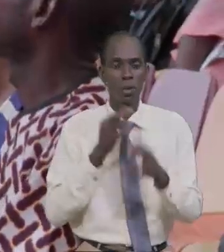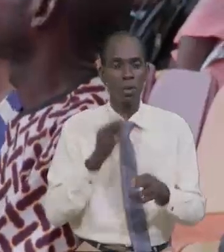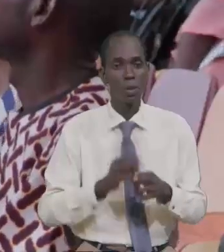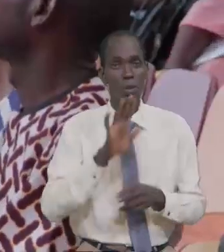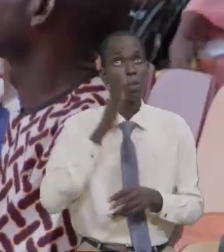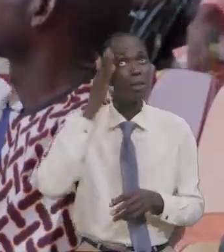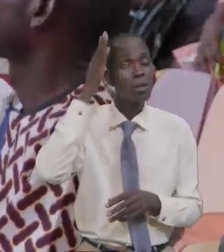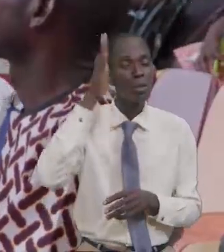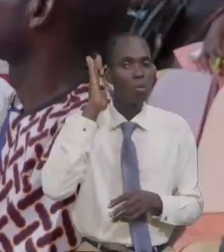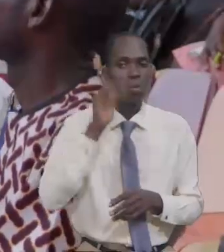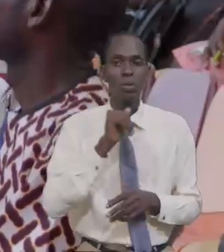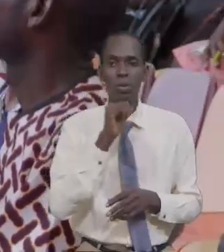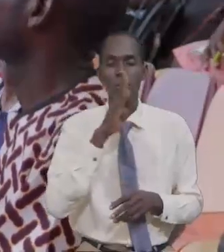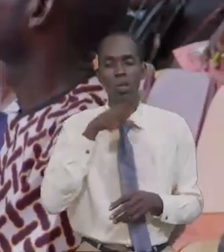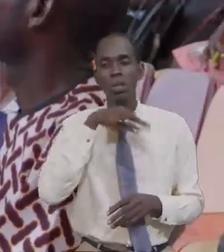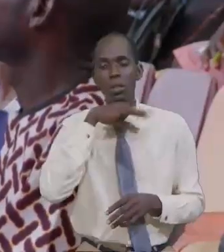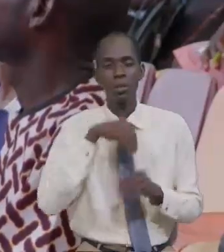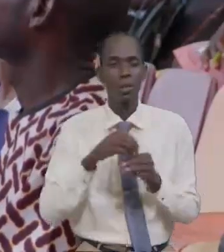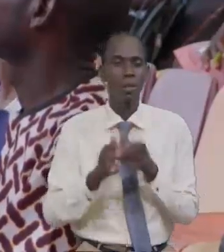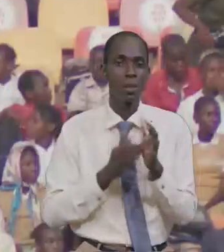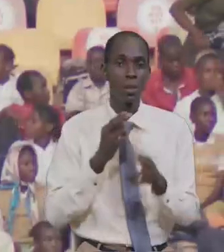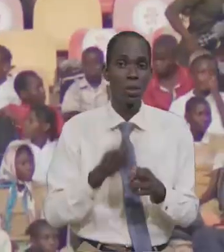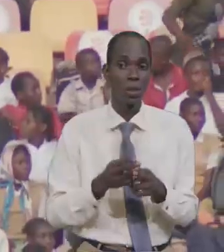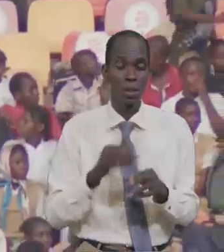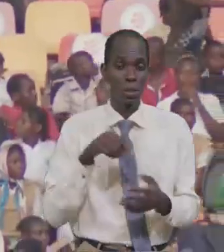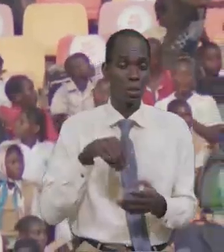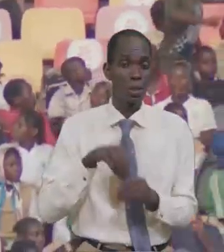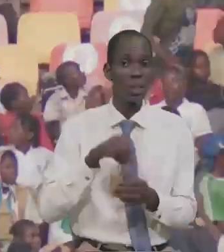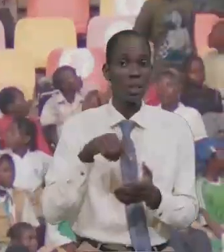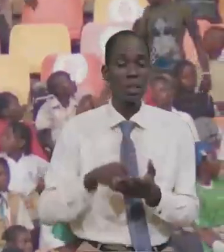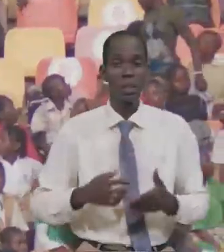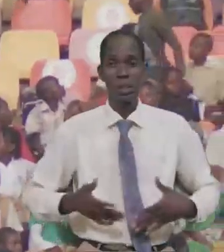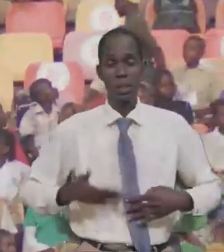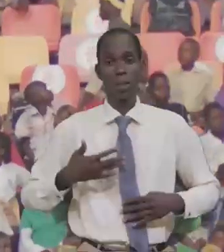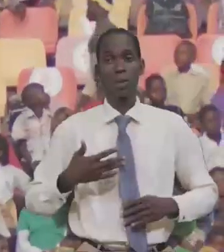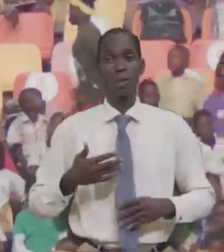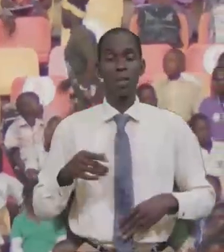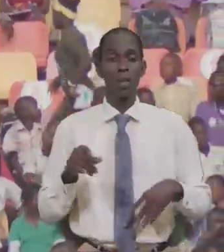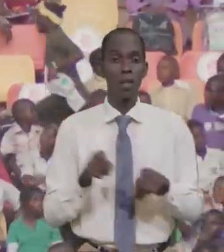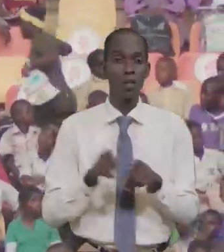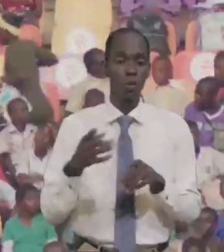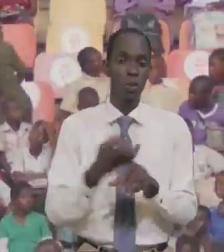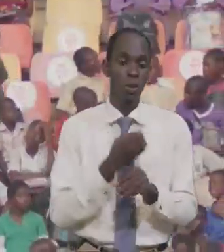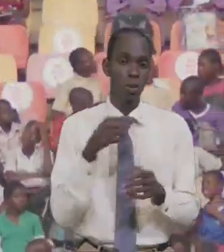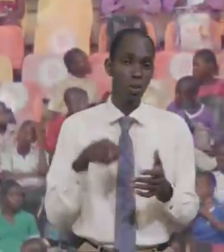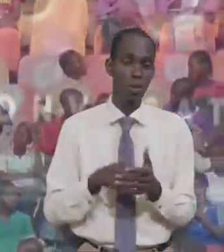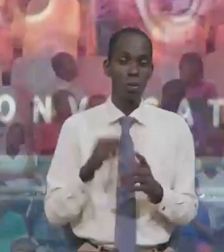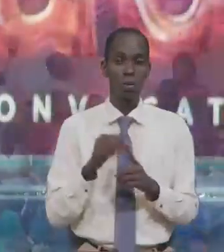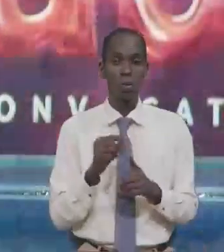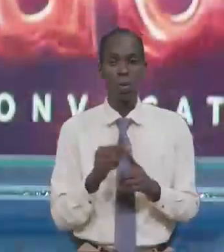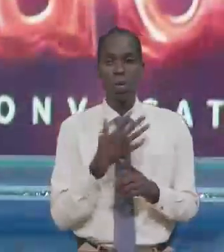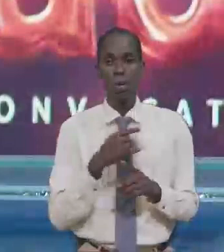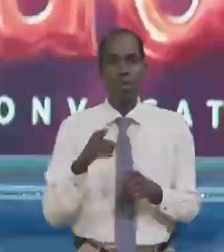and so run, you will be unstoppable. The first thing you need to realize